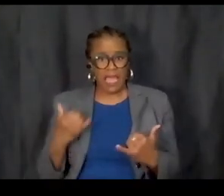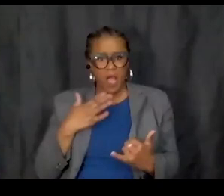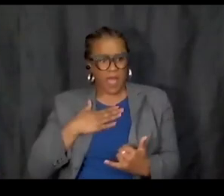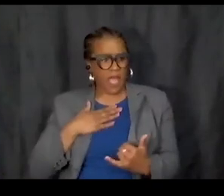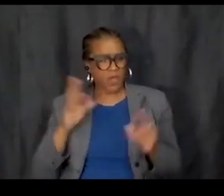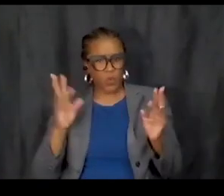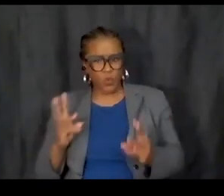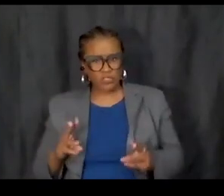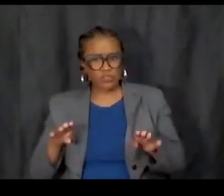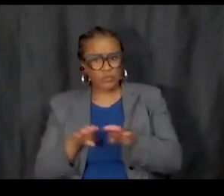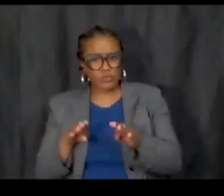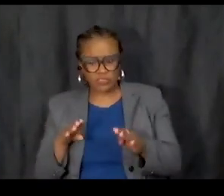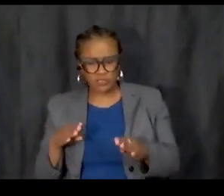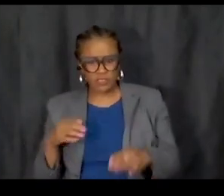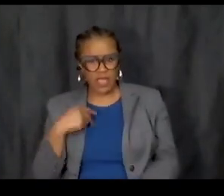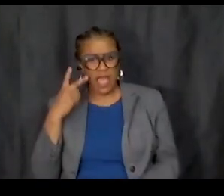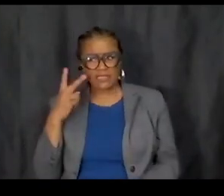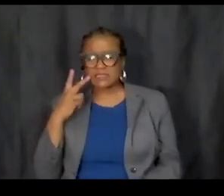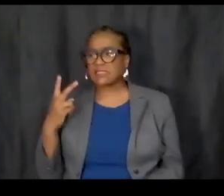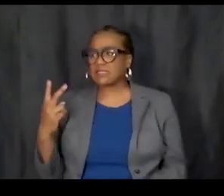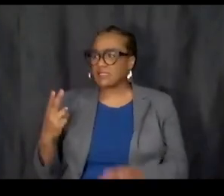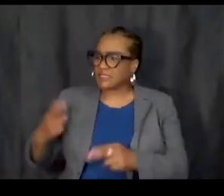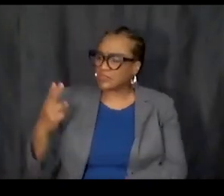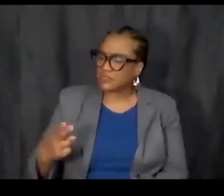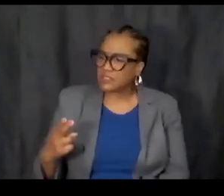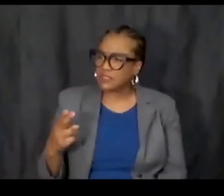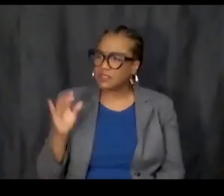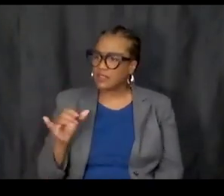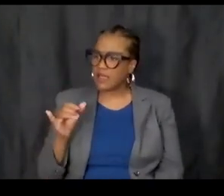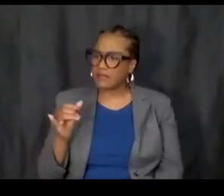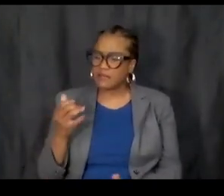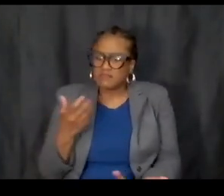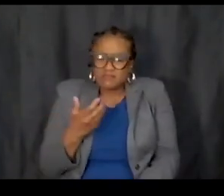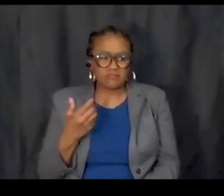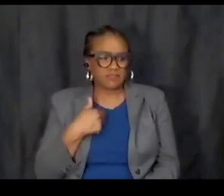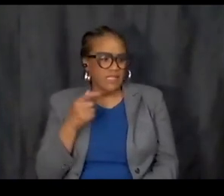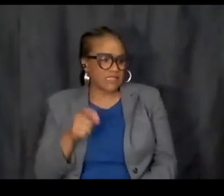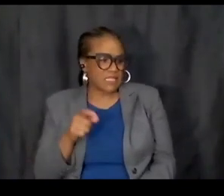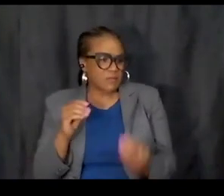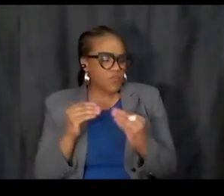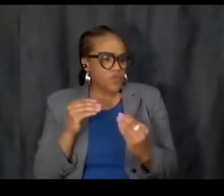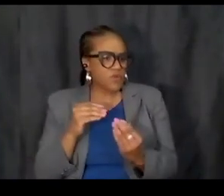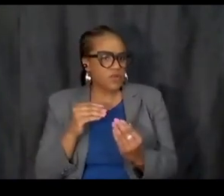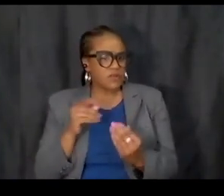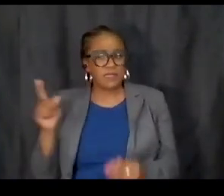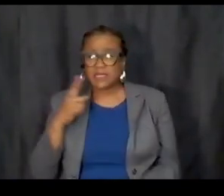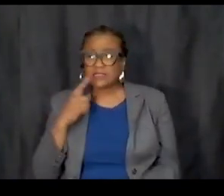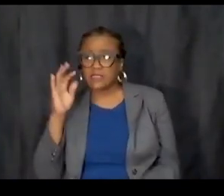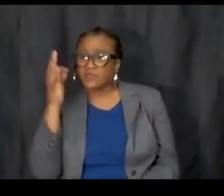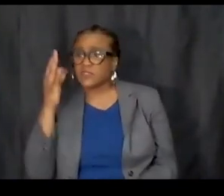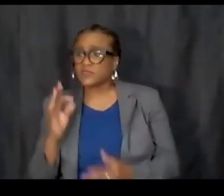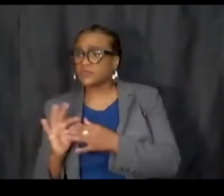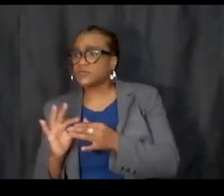winter boots, an ancient limning I'll bring home as if I need more. He says Girondin, and